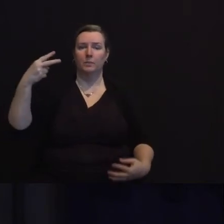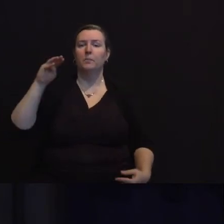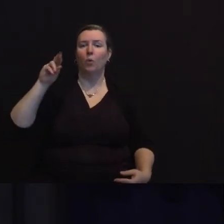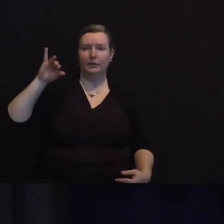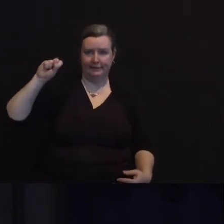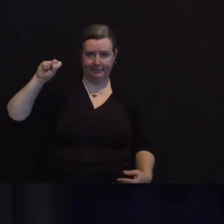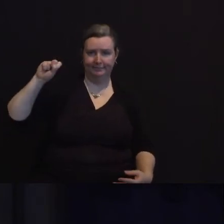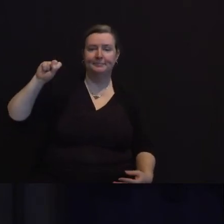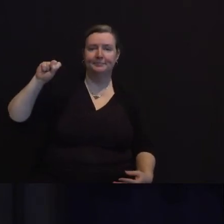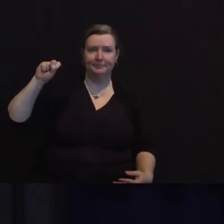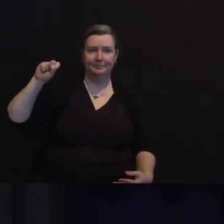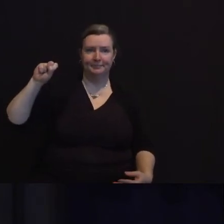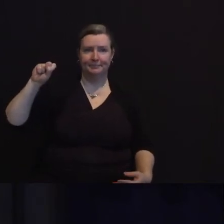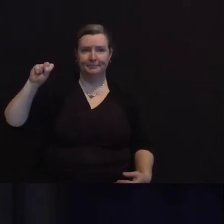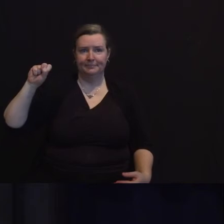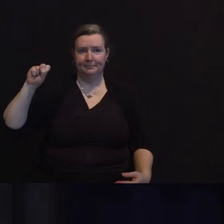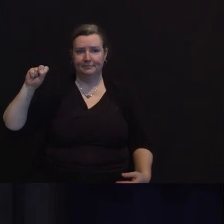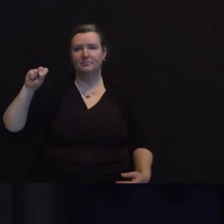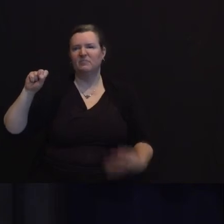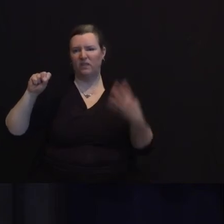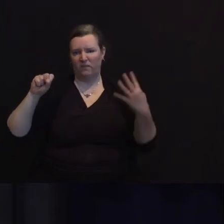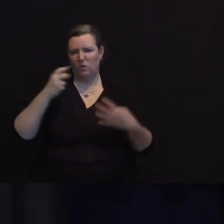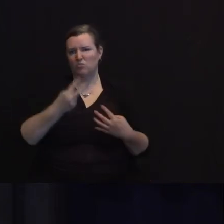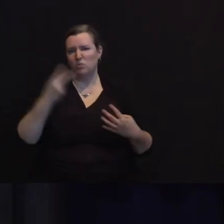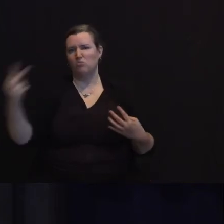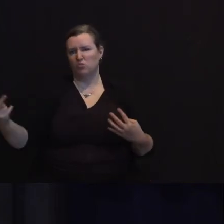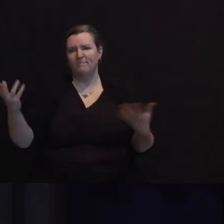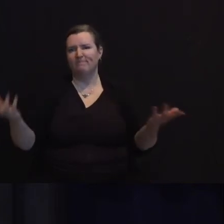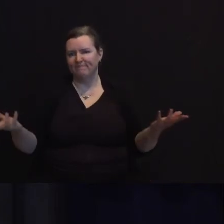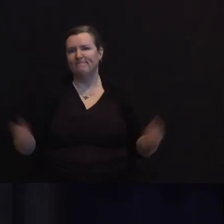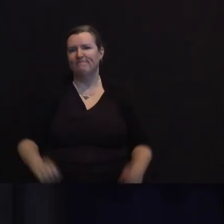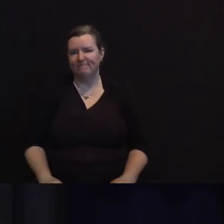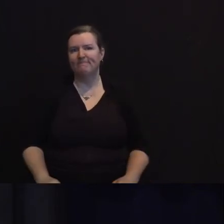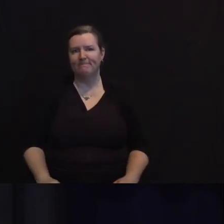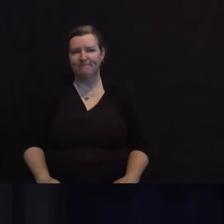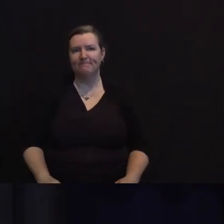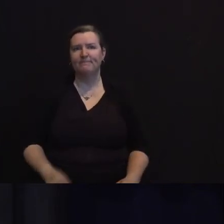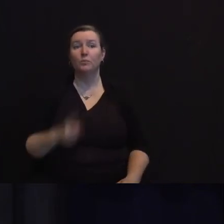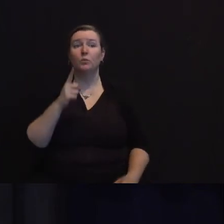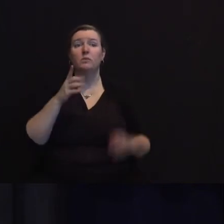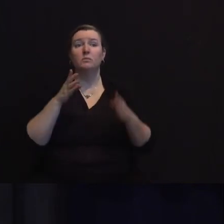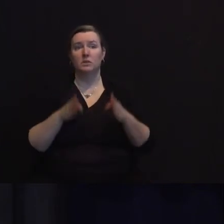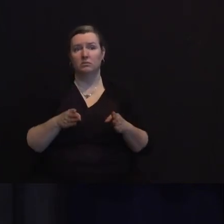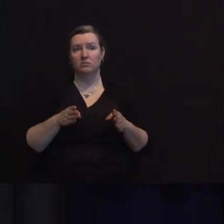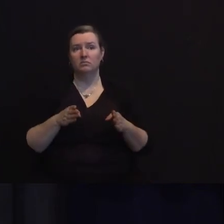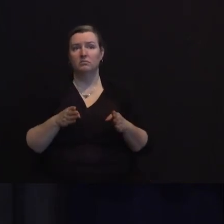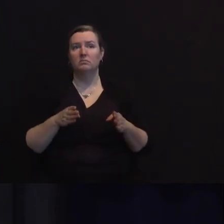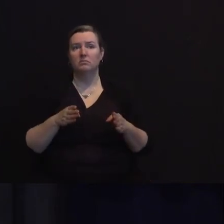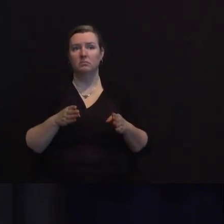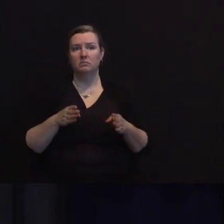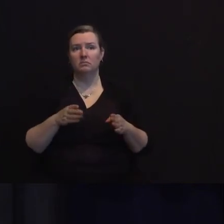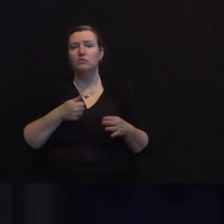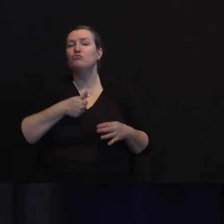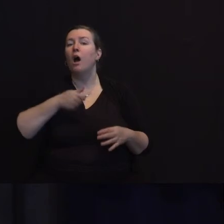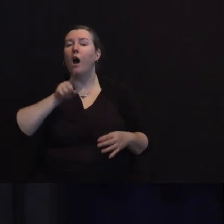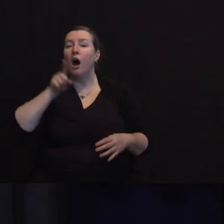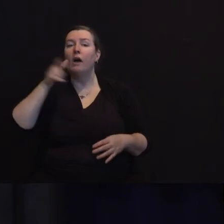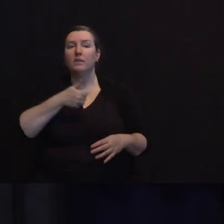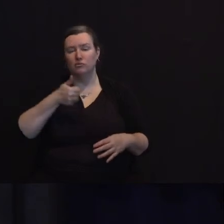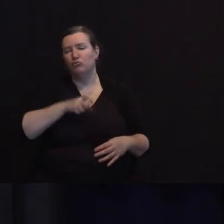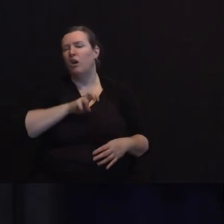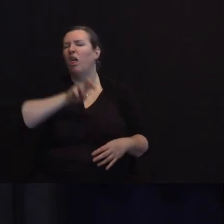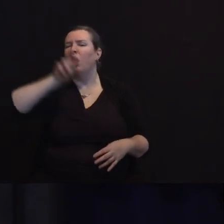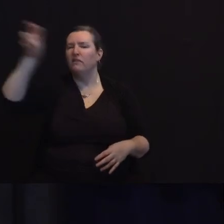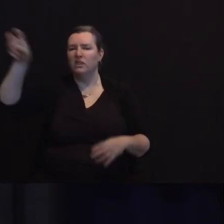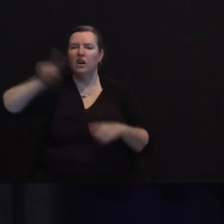65. One individual had an international travel history. And there has been 1 death of